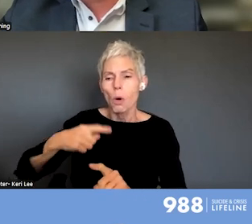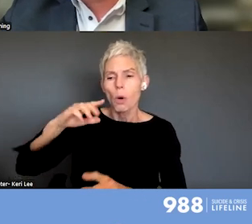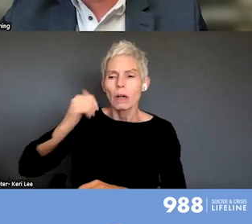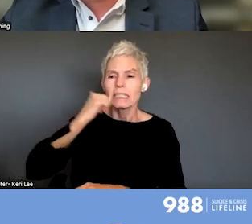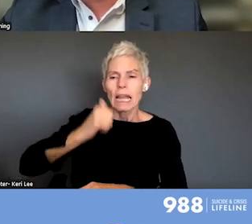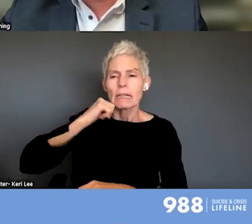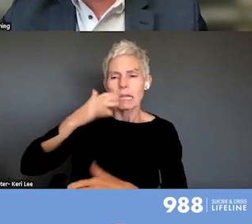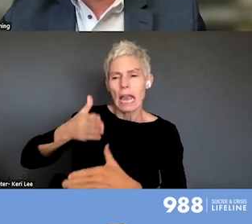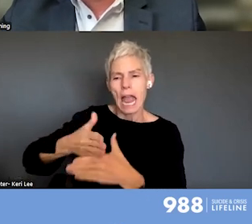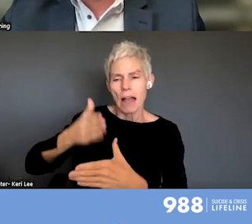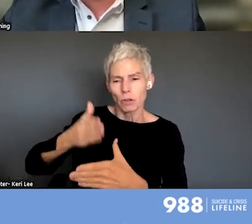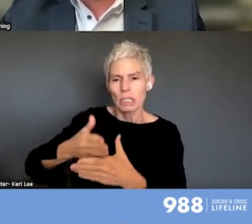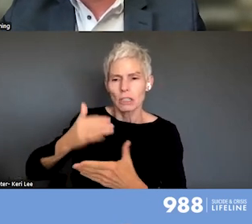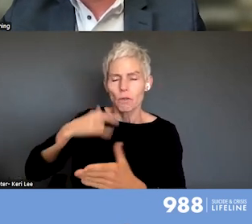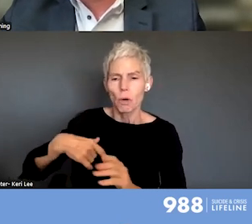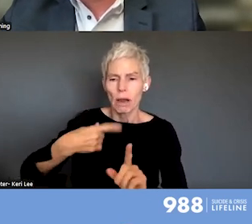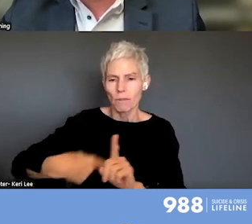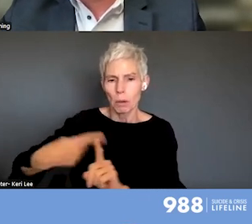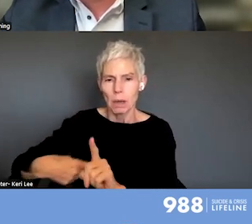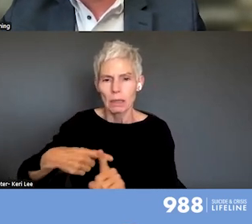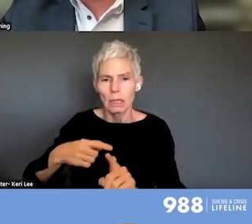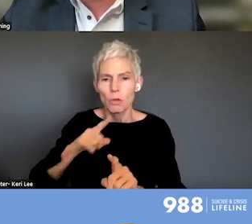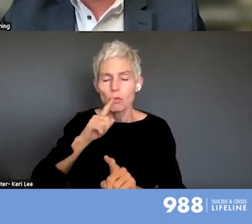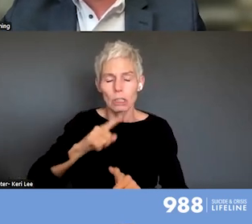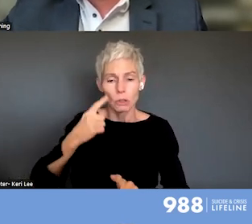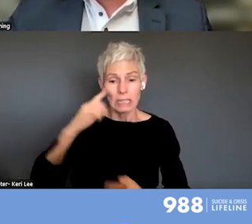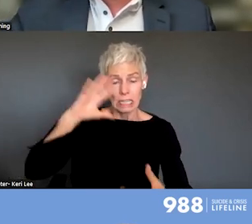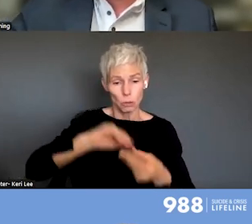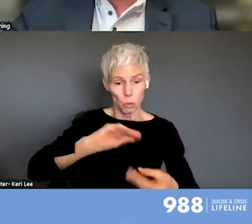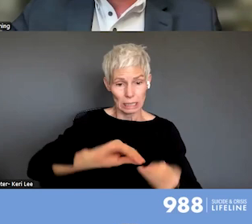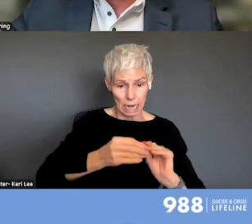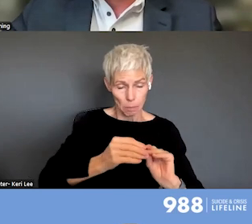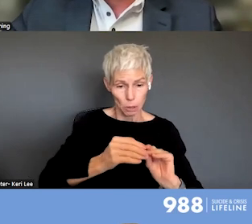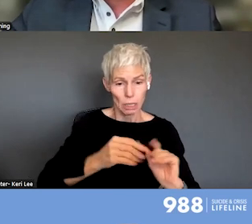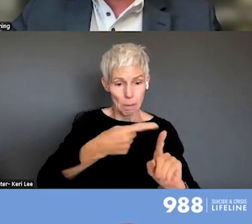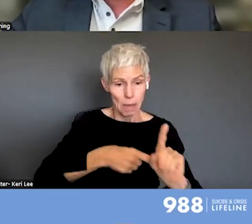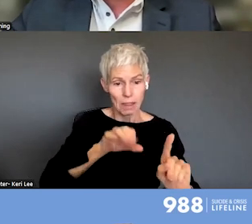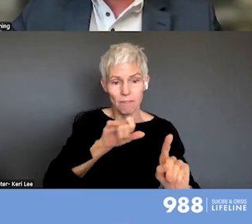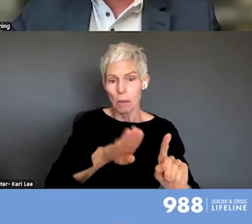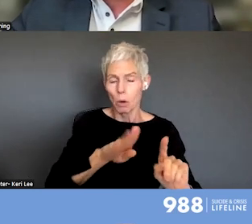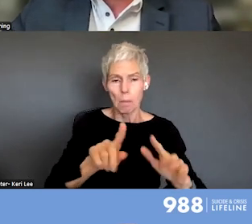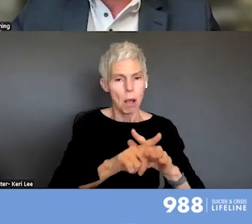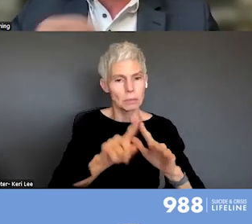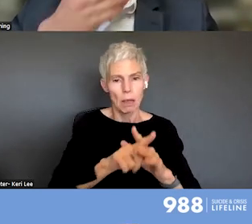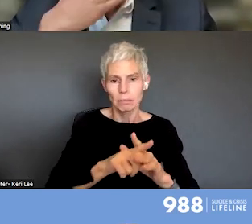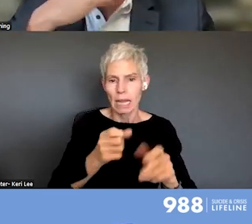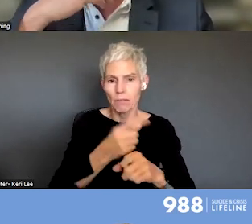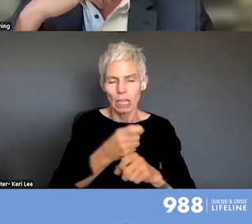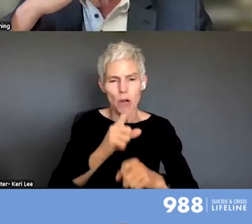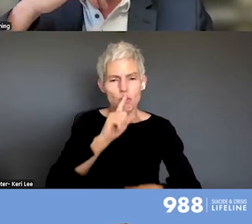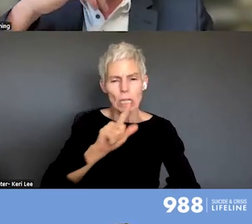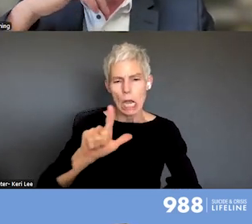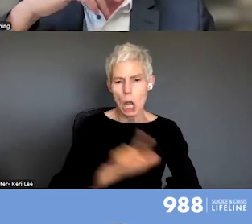month. So it's not uncommon to see, if you look at total number, February sometimes pops up year to year as the lowest month. But if